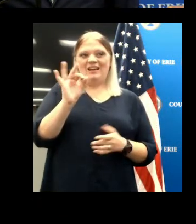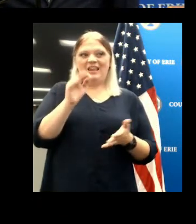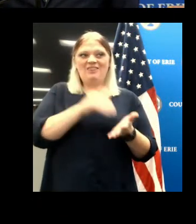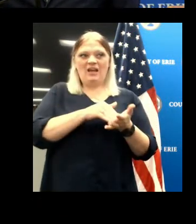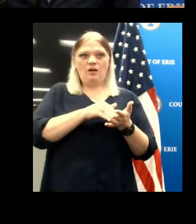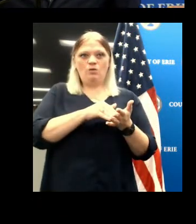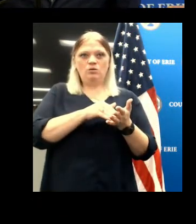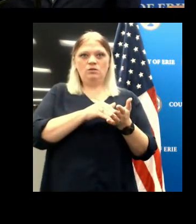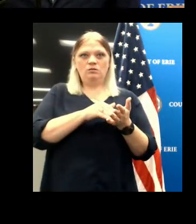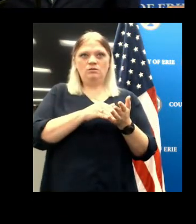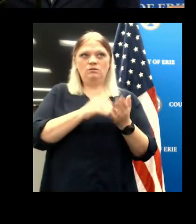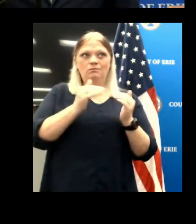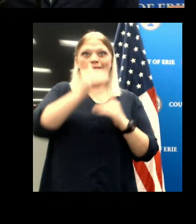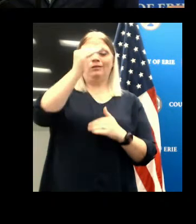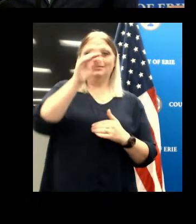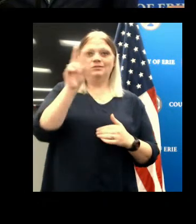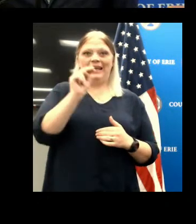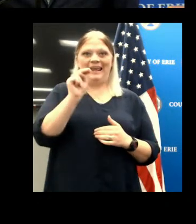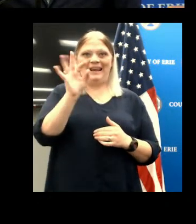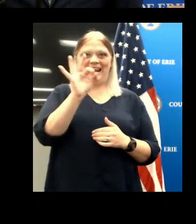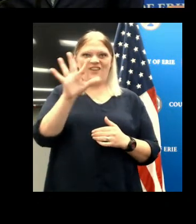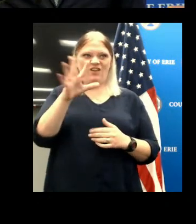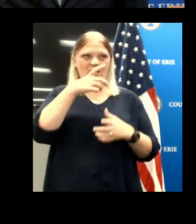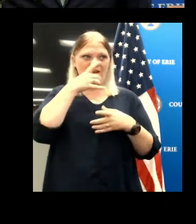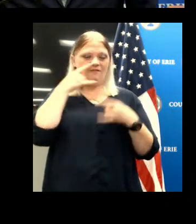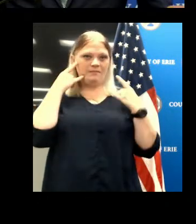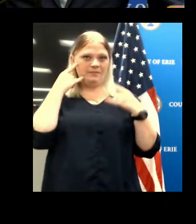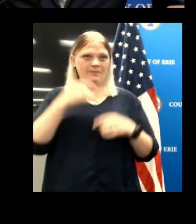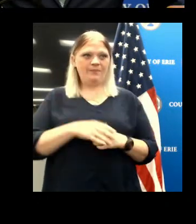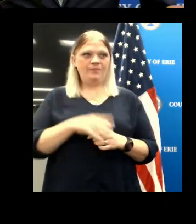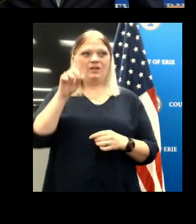359,000 plus N95 masks,